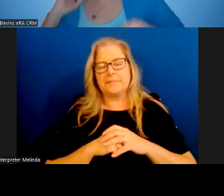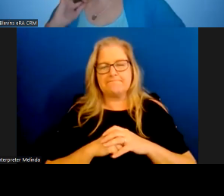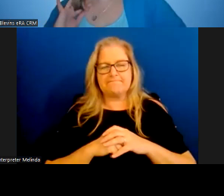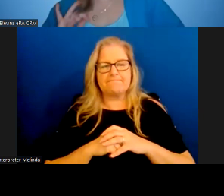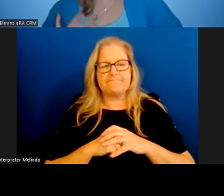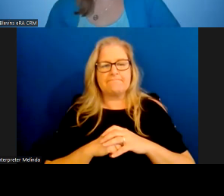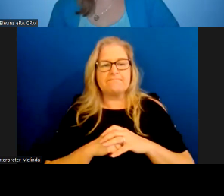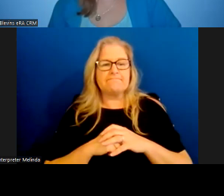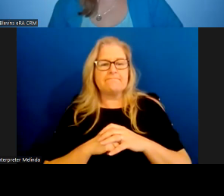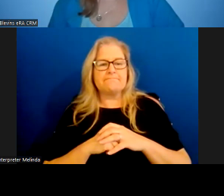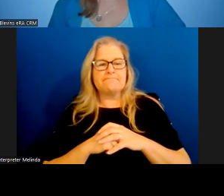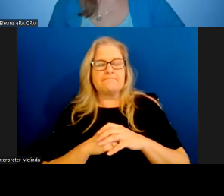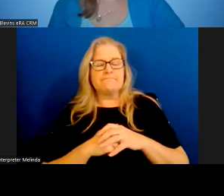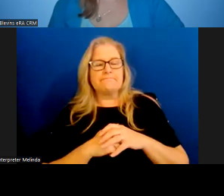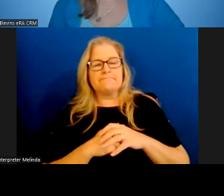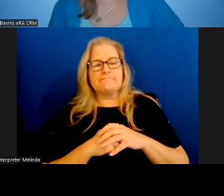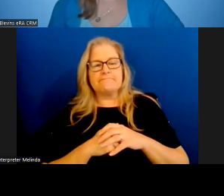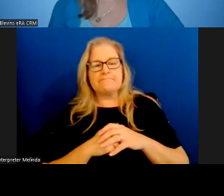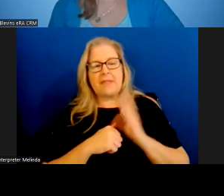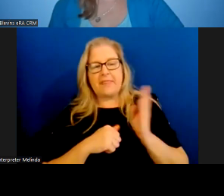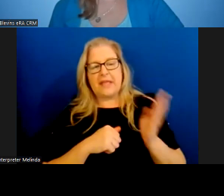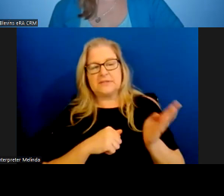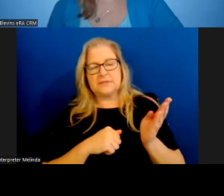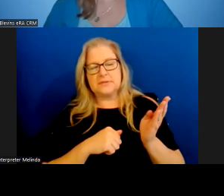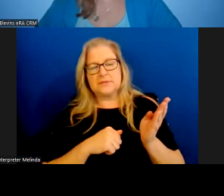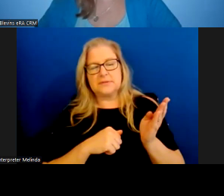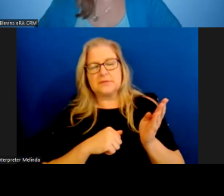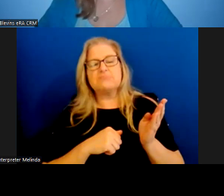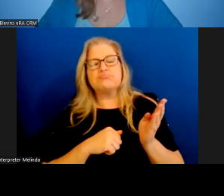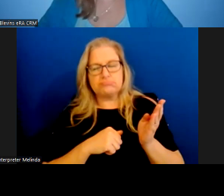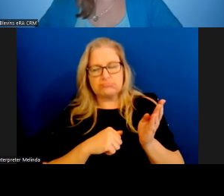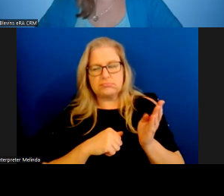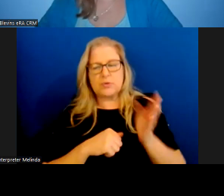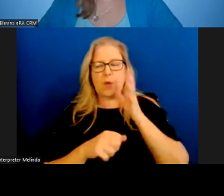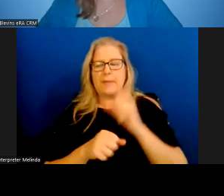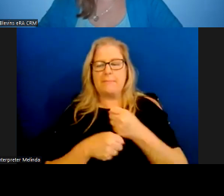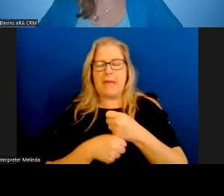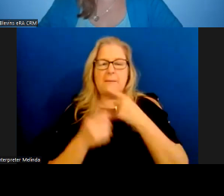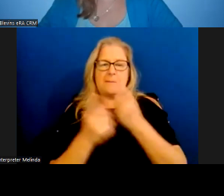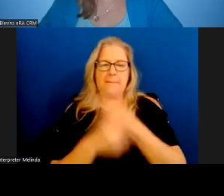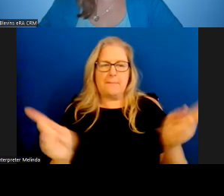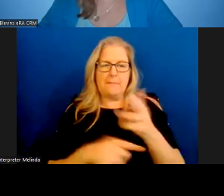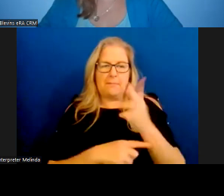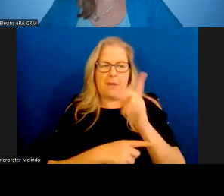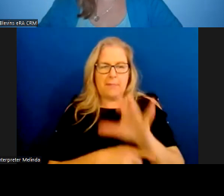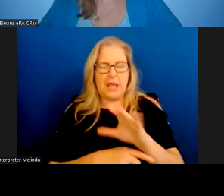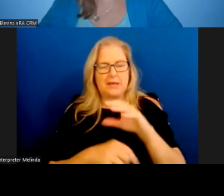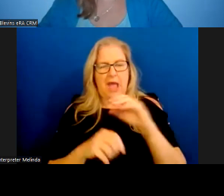This section is, as I said, is going to be made public. It's going to be available in